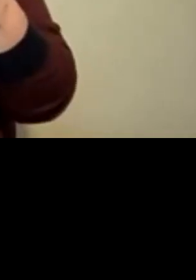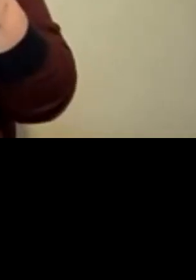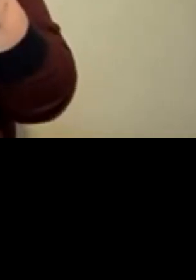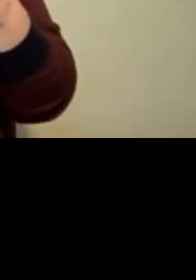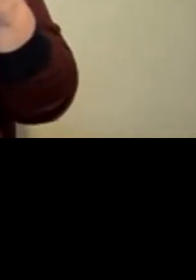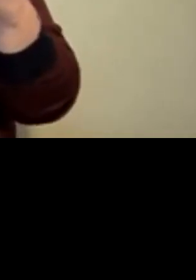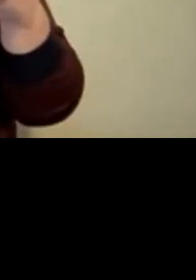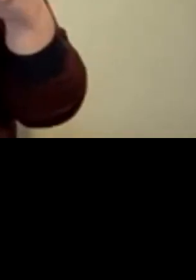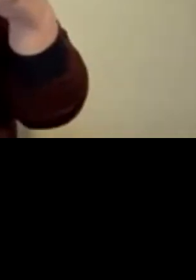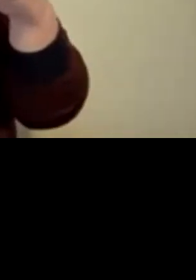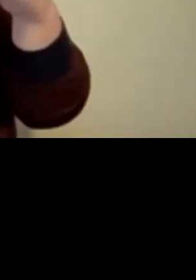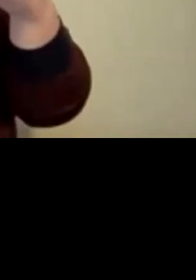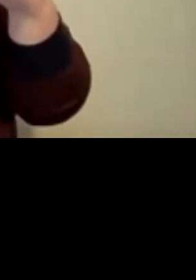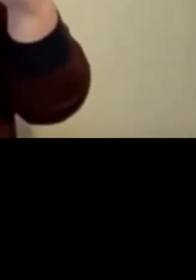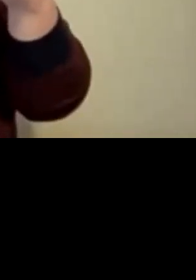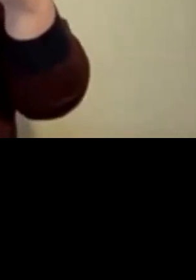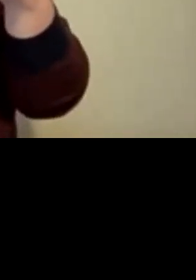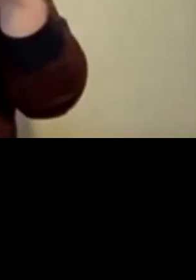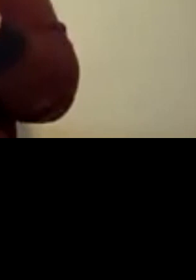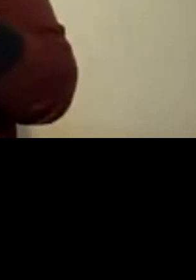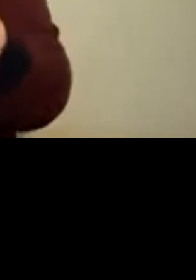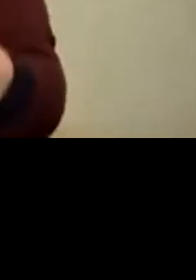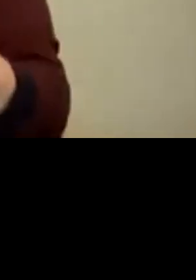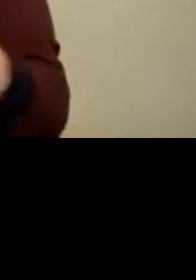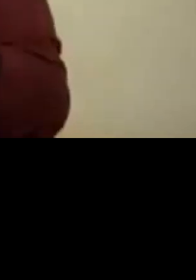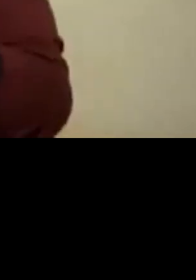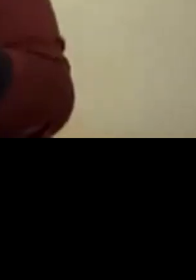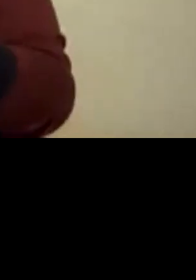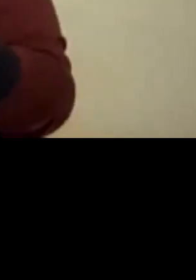feelings of loneliness are maintained out for 2 months.